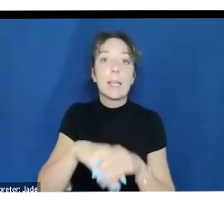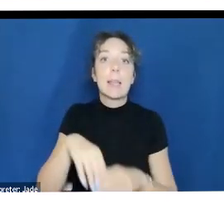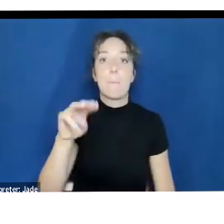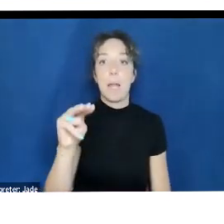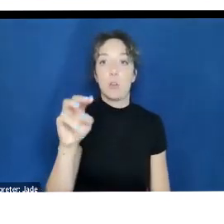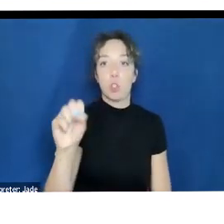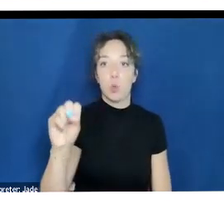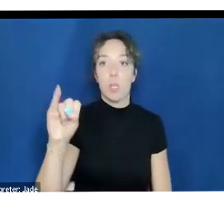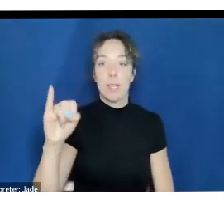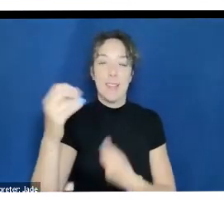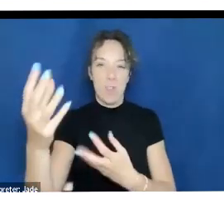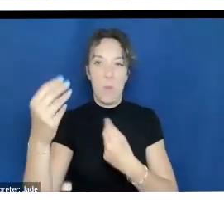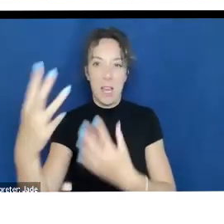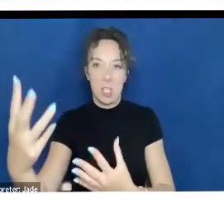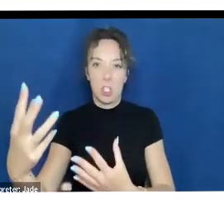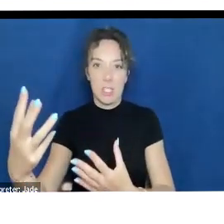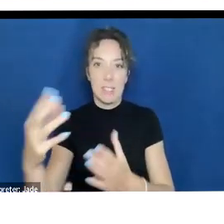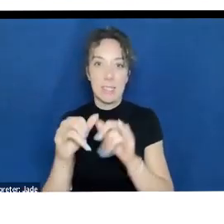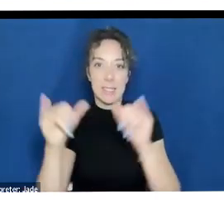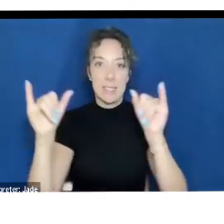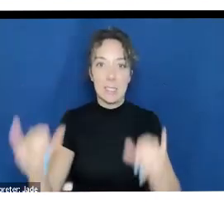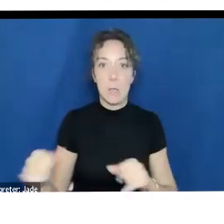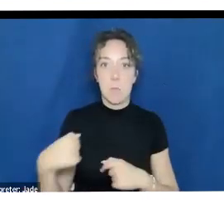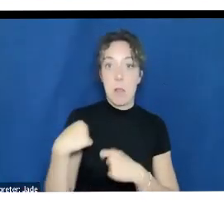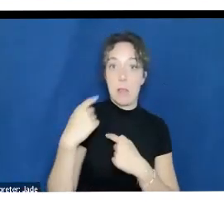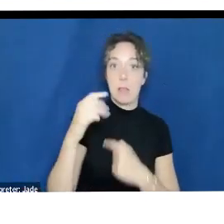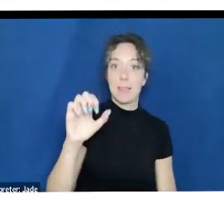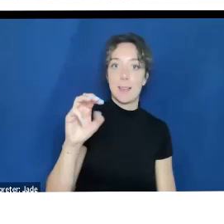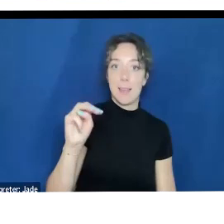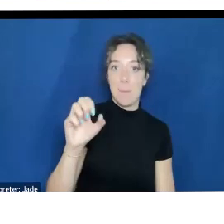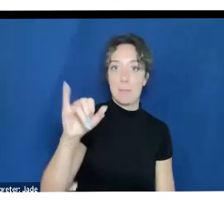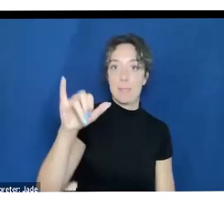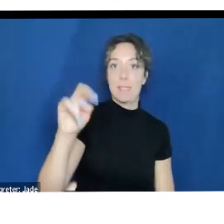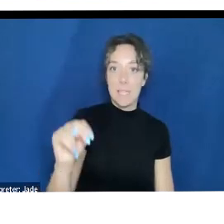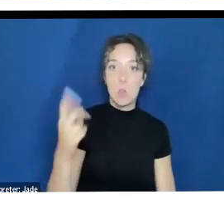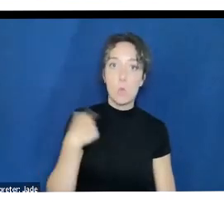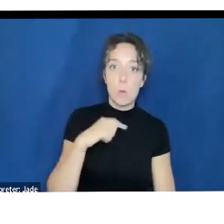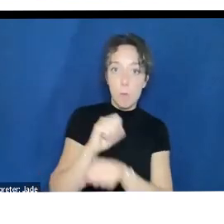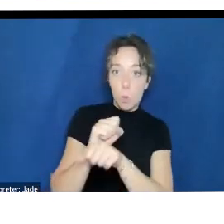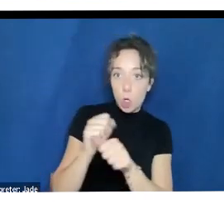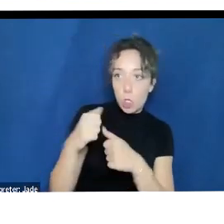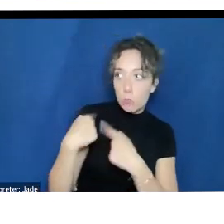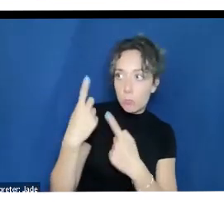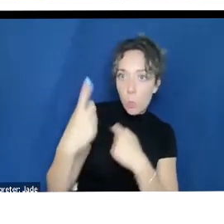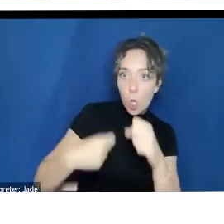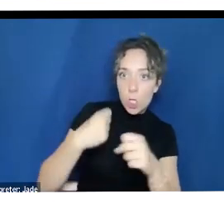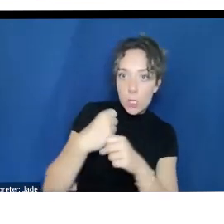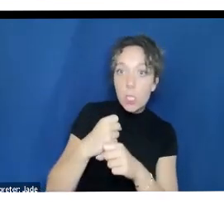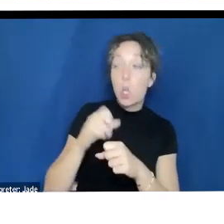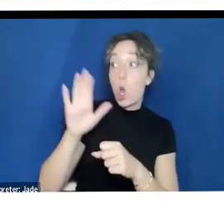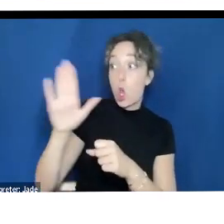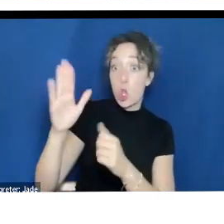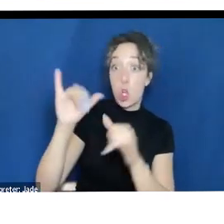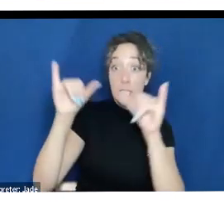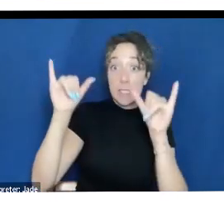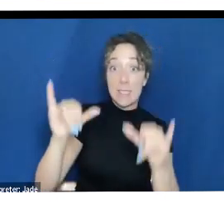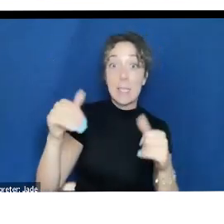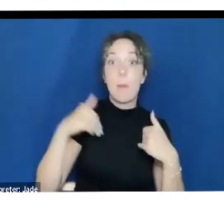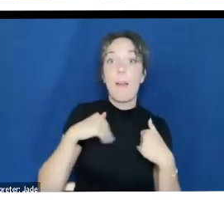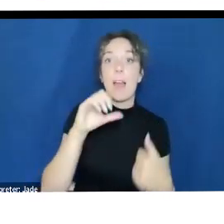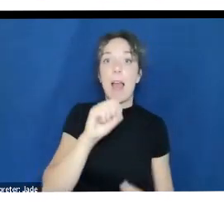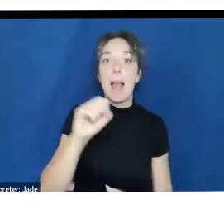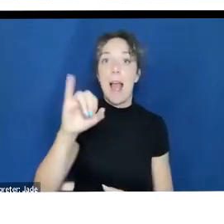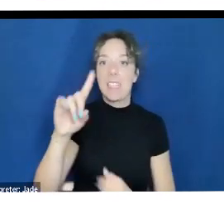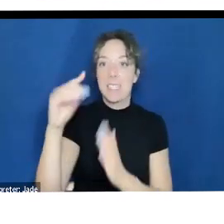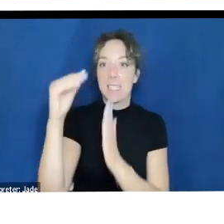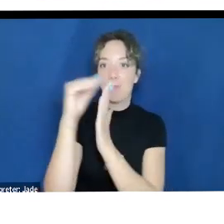MSIN, and we, over the last year or so, have been working with MSIN to populate their system with SSIDs. And so now we